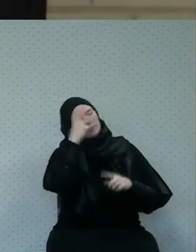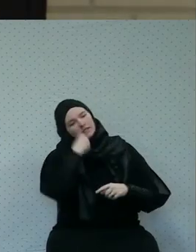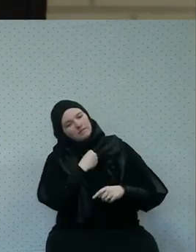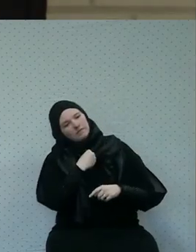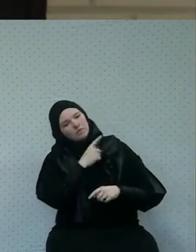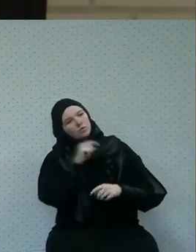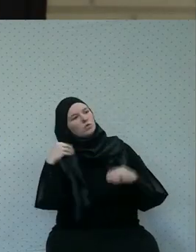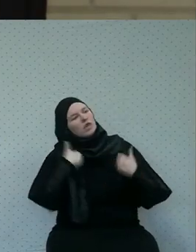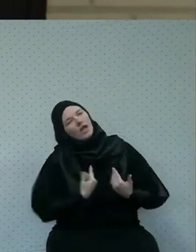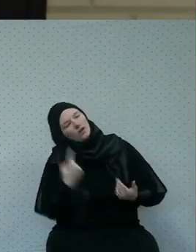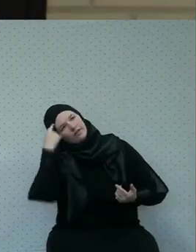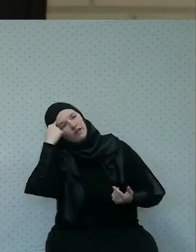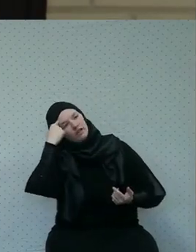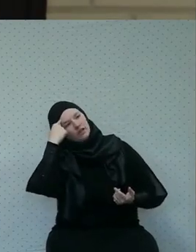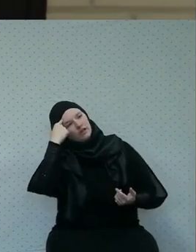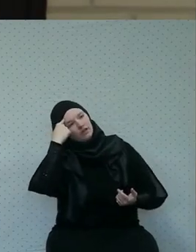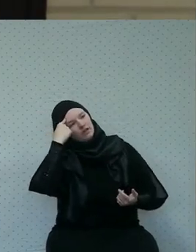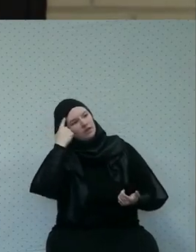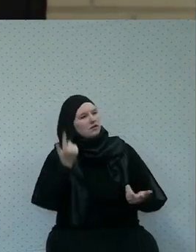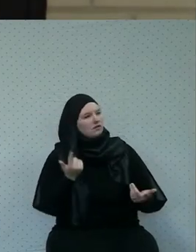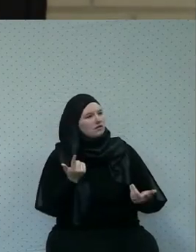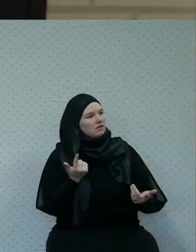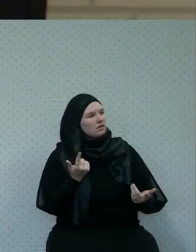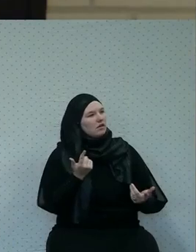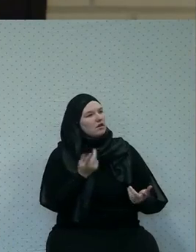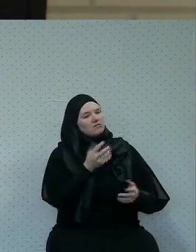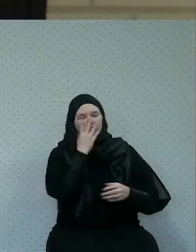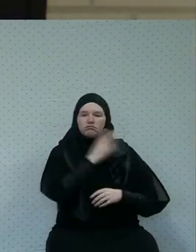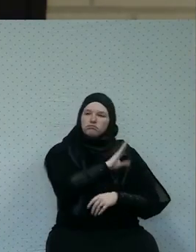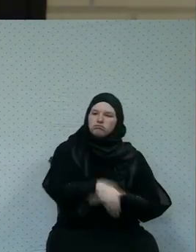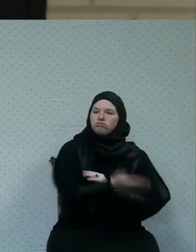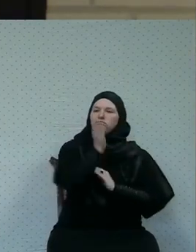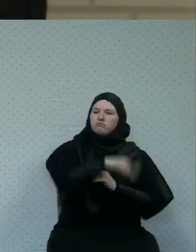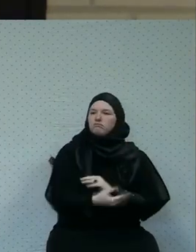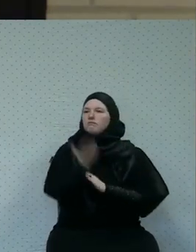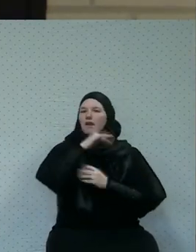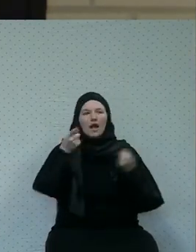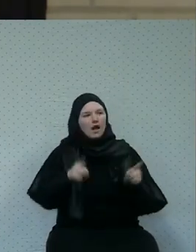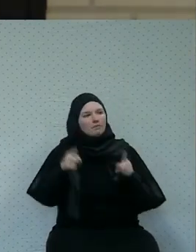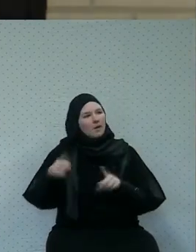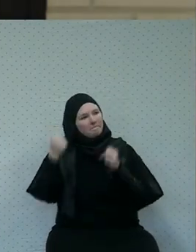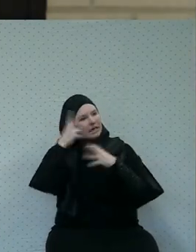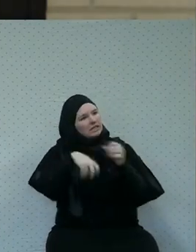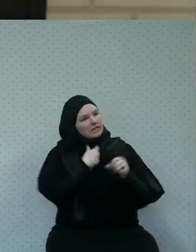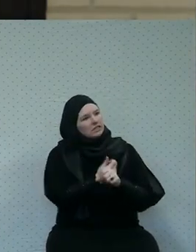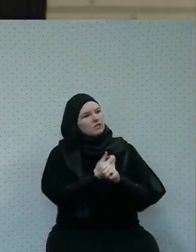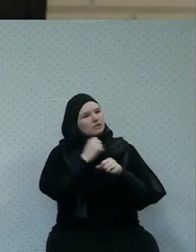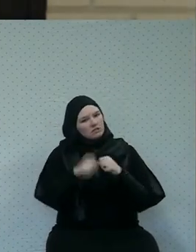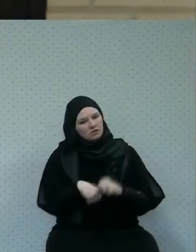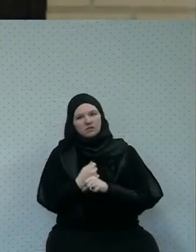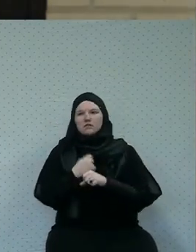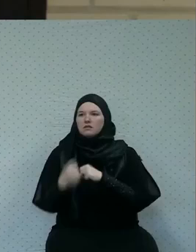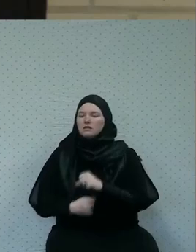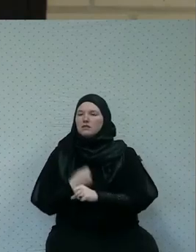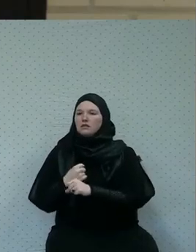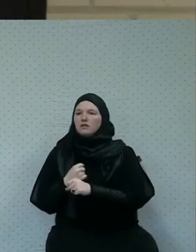and we are too tired to think. We sleep and days and nights go by and years go